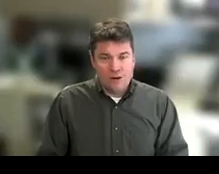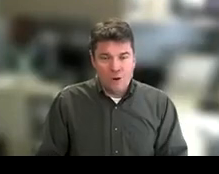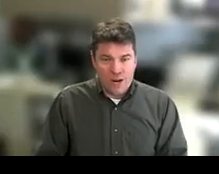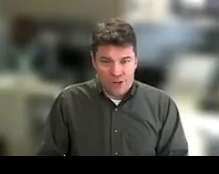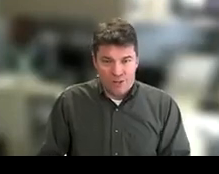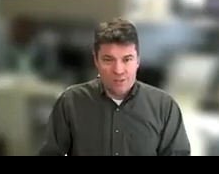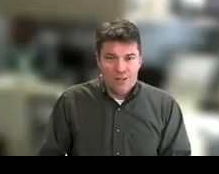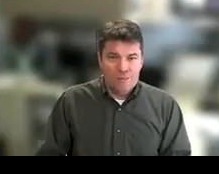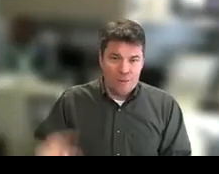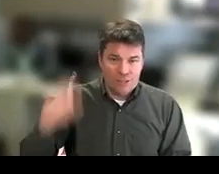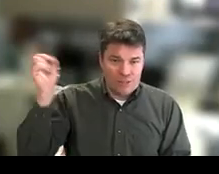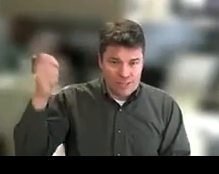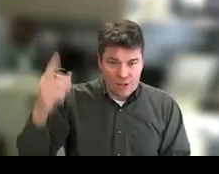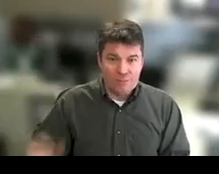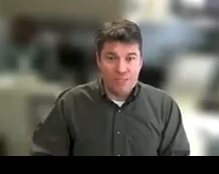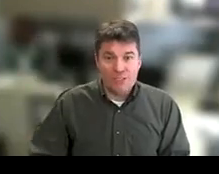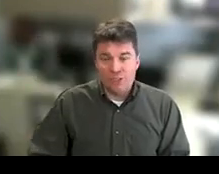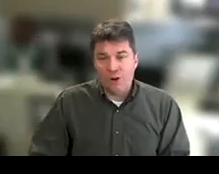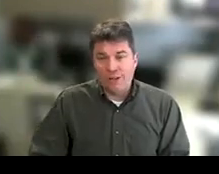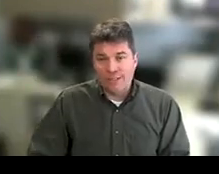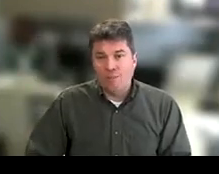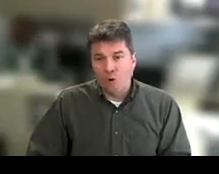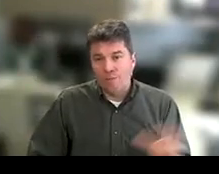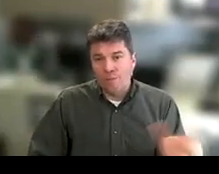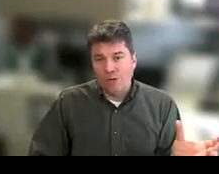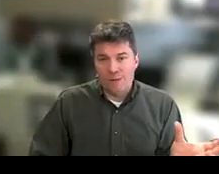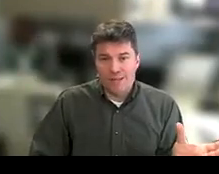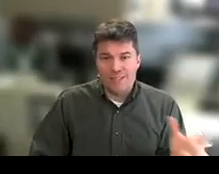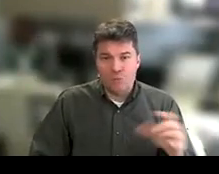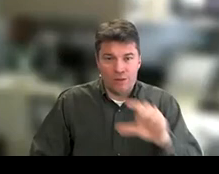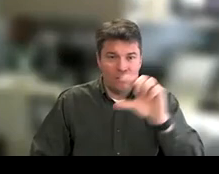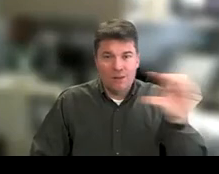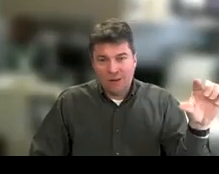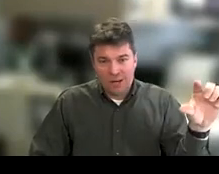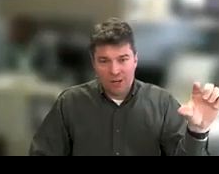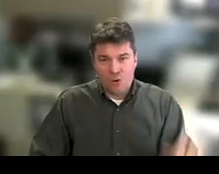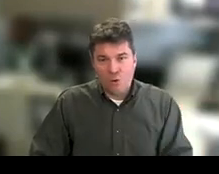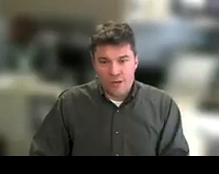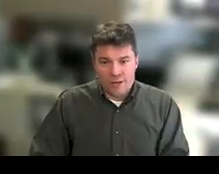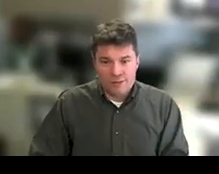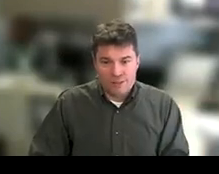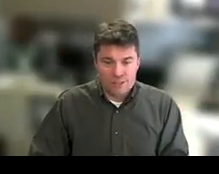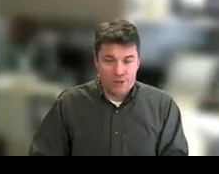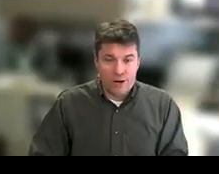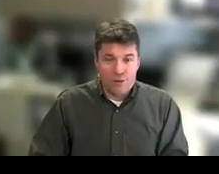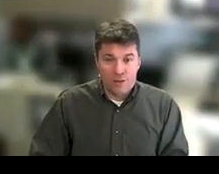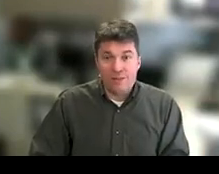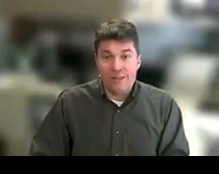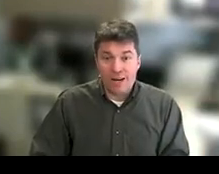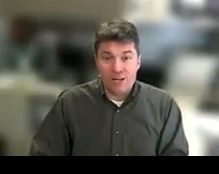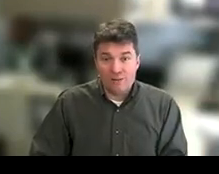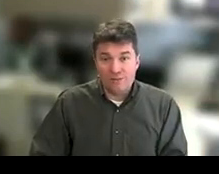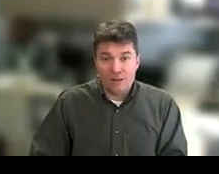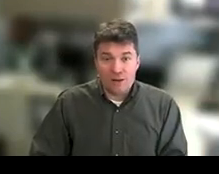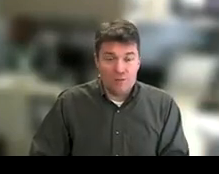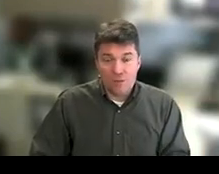other locations, public service announcements. You're starting to see more and more places with like a screen with